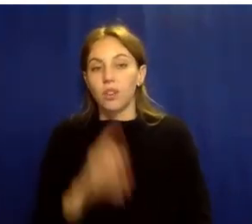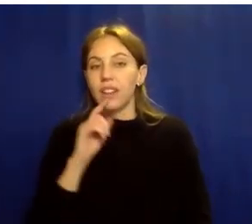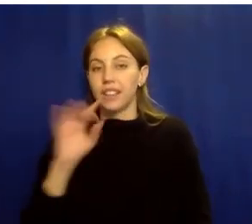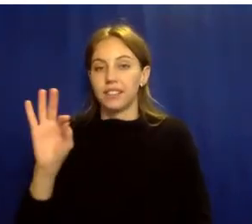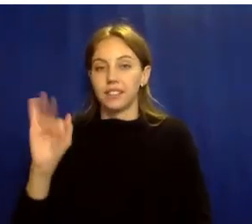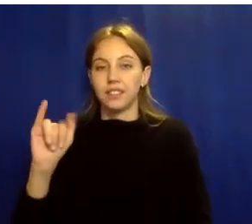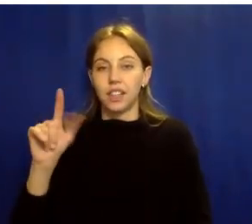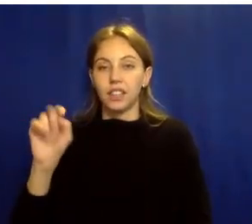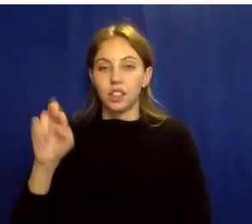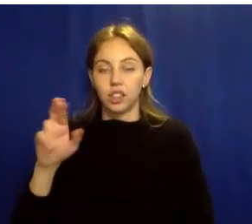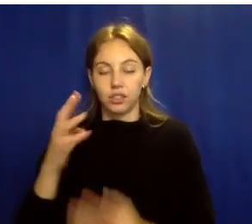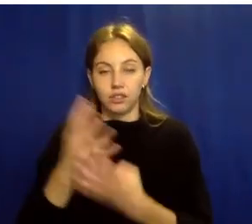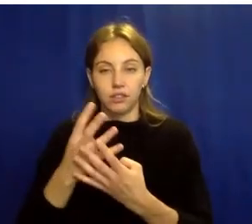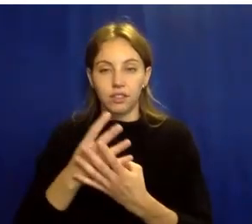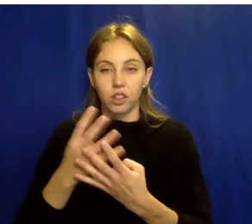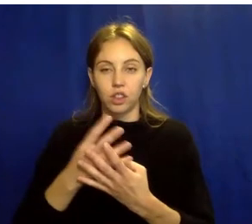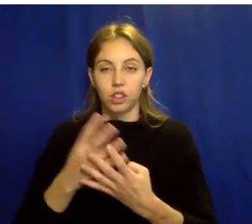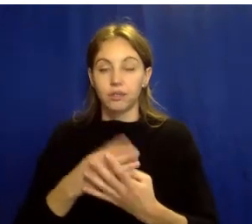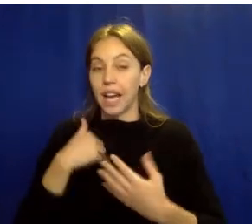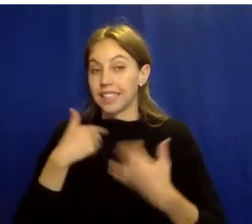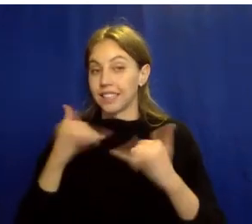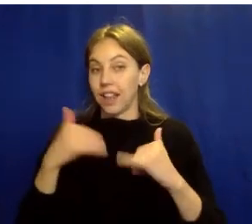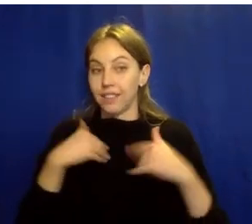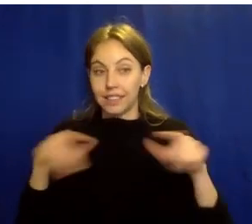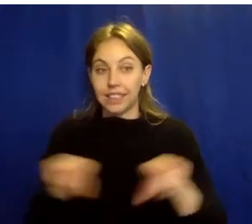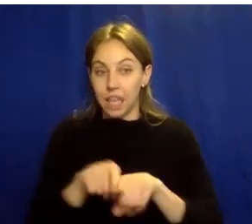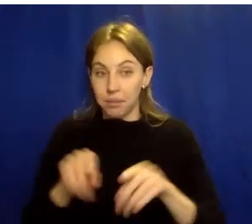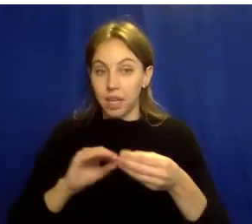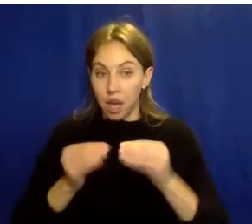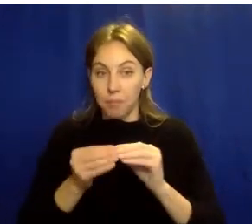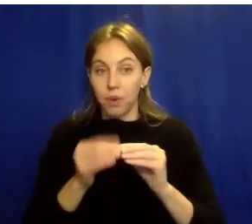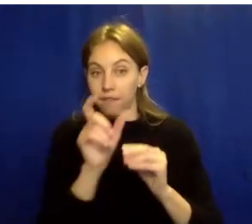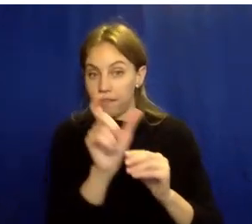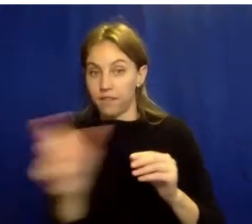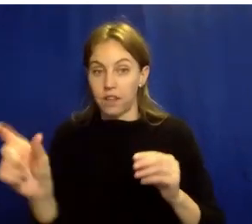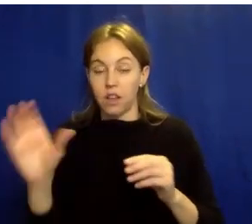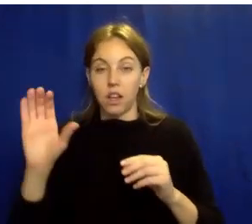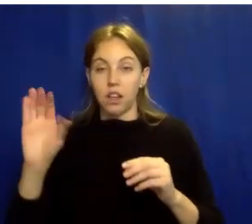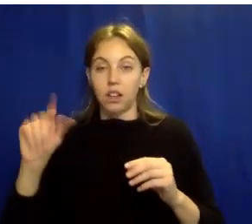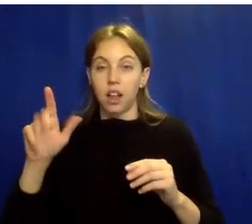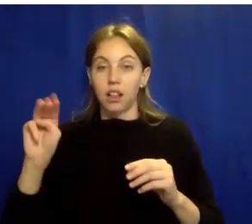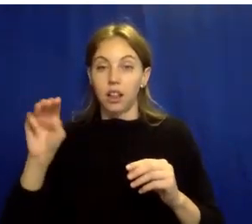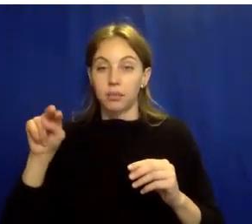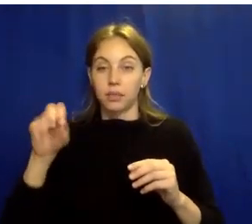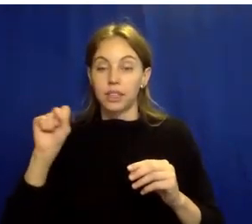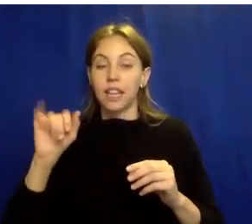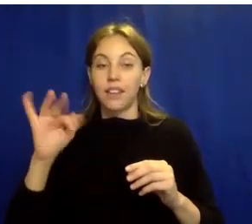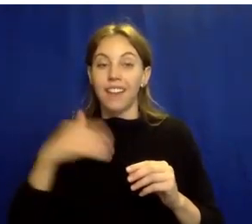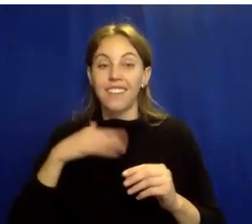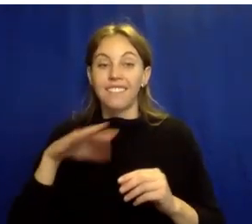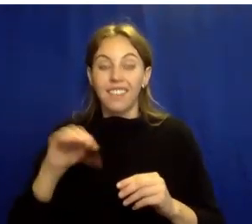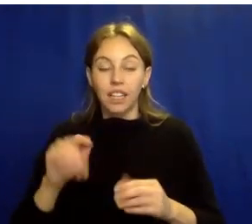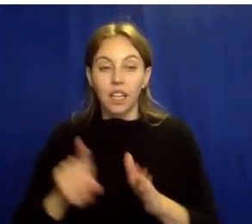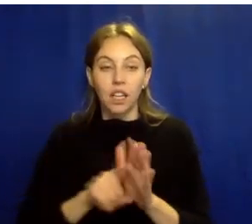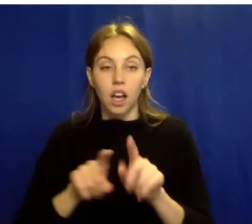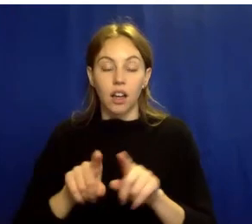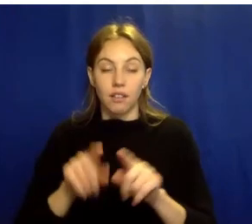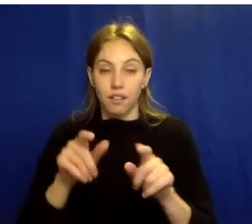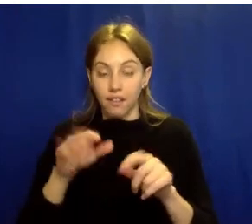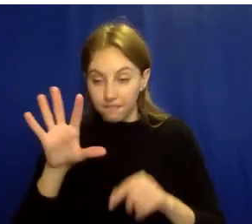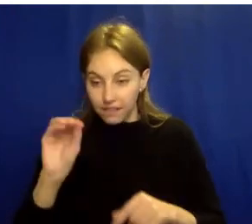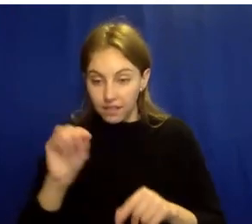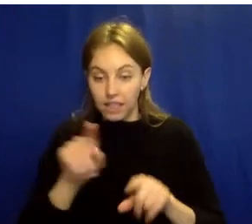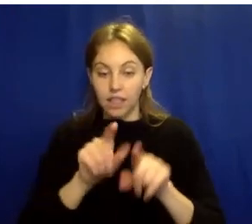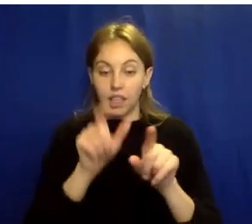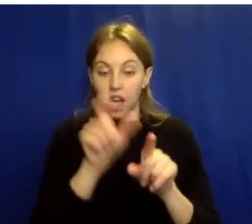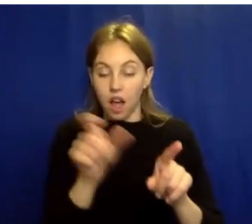filters, because I still have the same number of columns. And if I have 50 columns, that's still a lot of columns and a